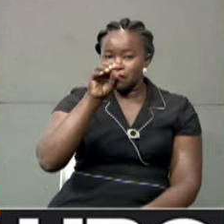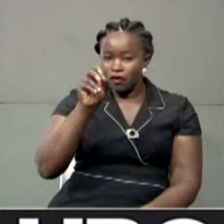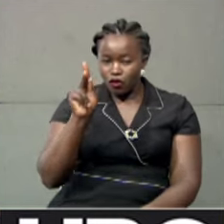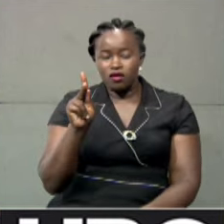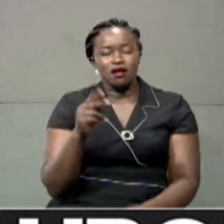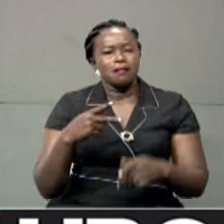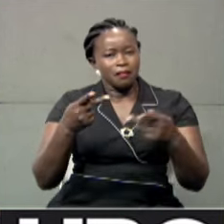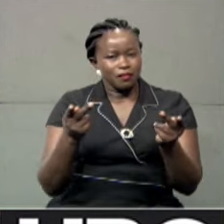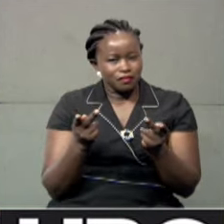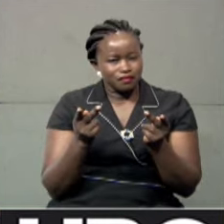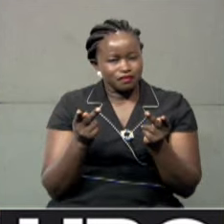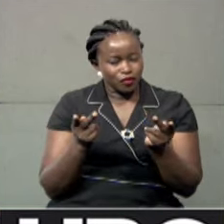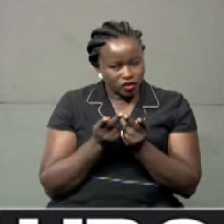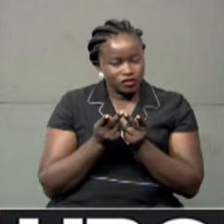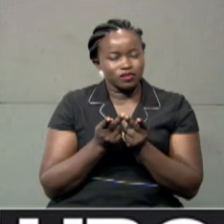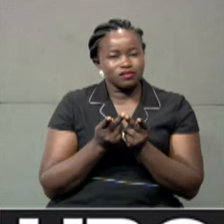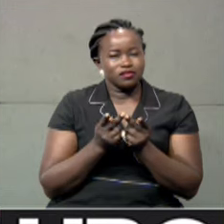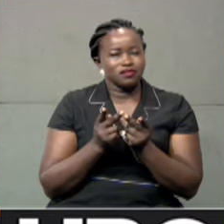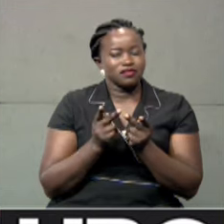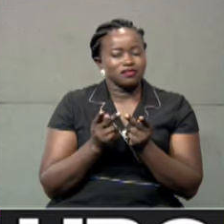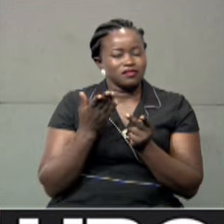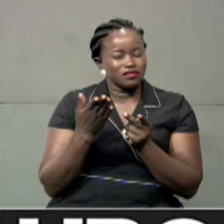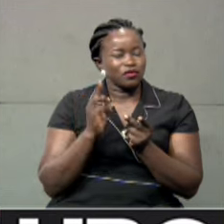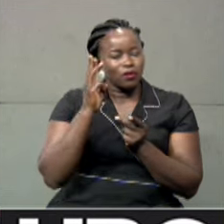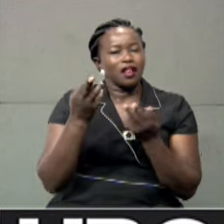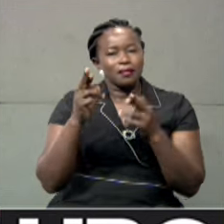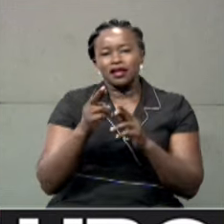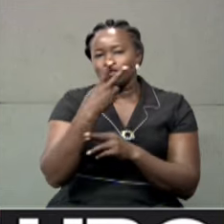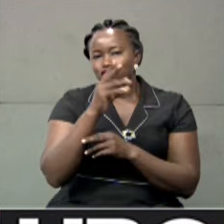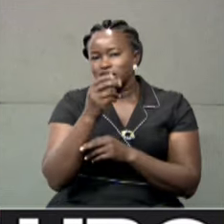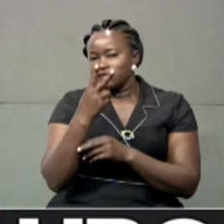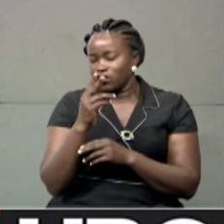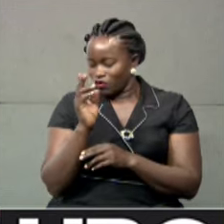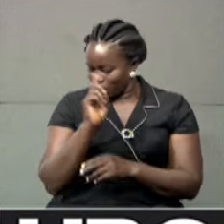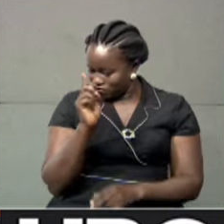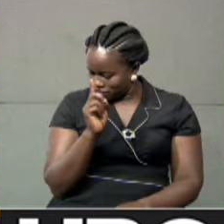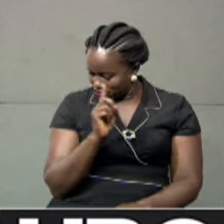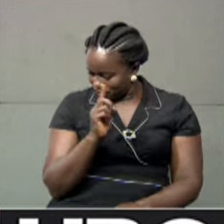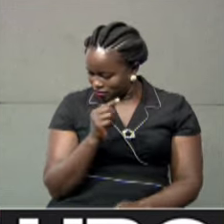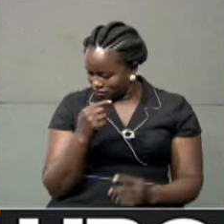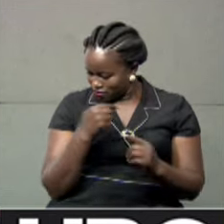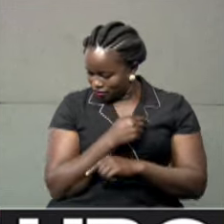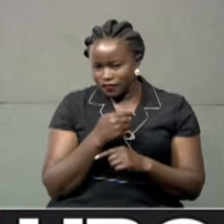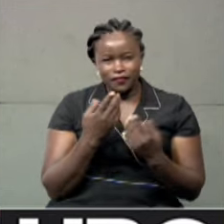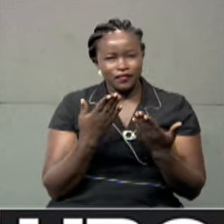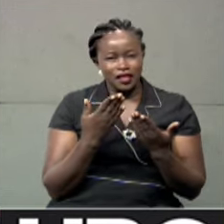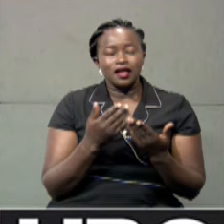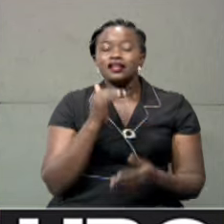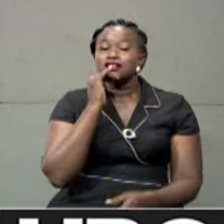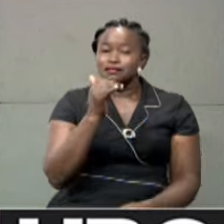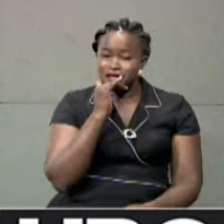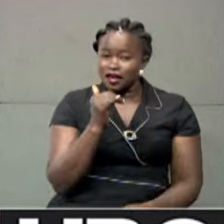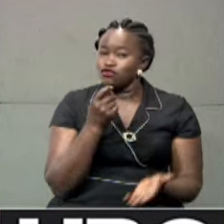position which will be held in 2027. Just a correction here, that the Speaker